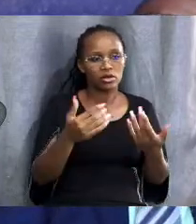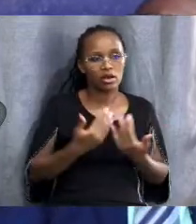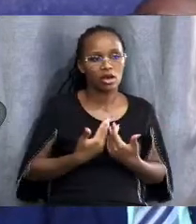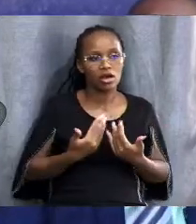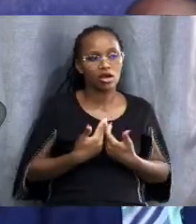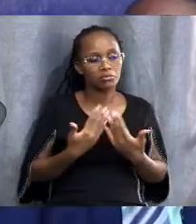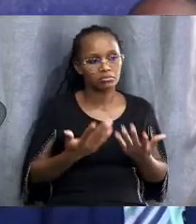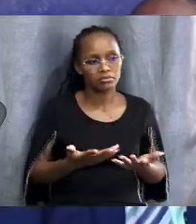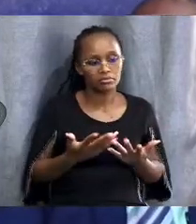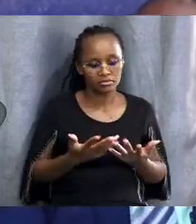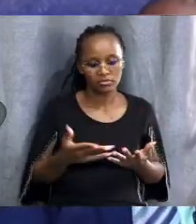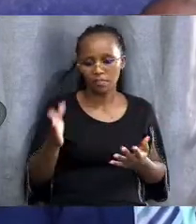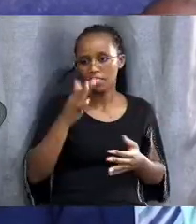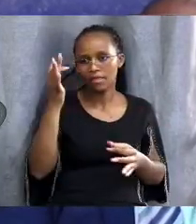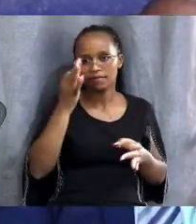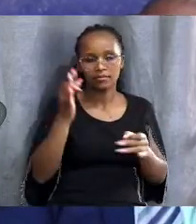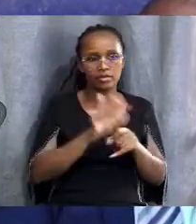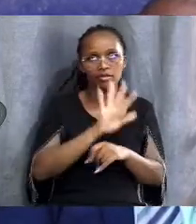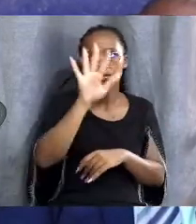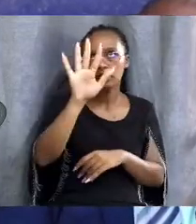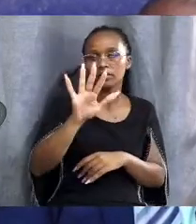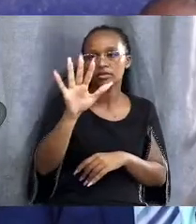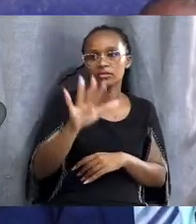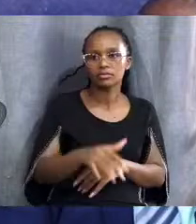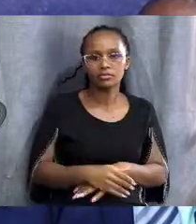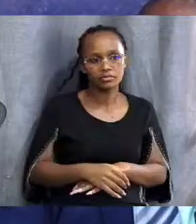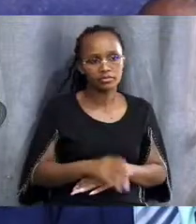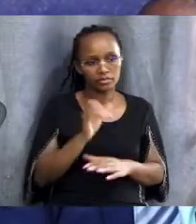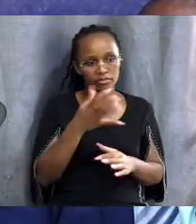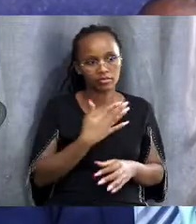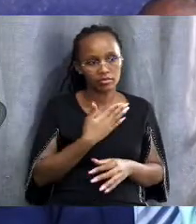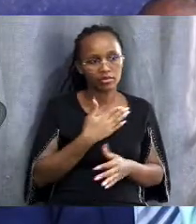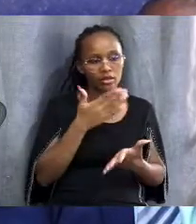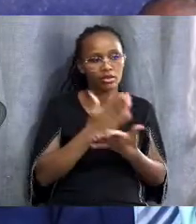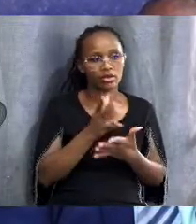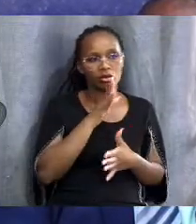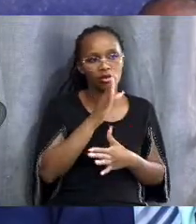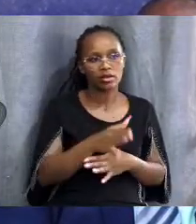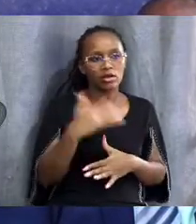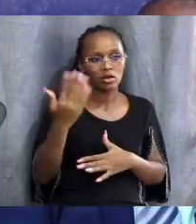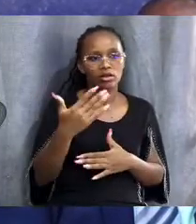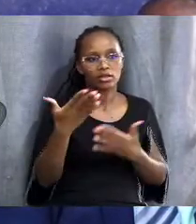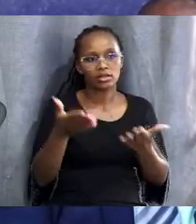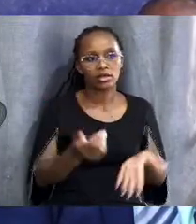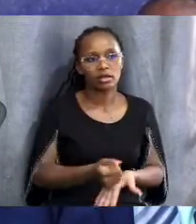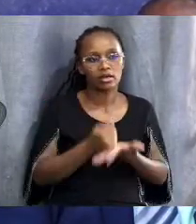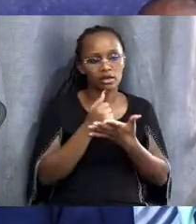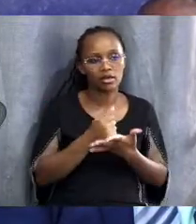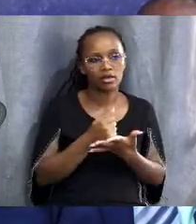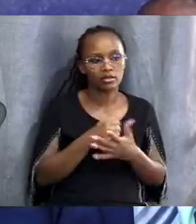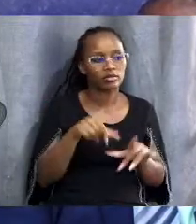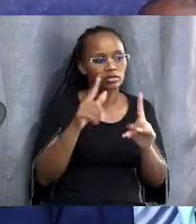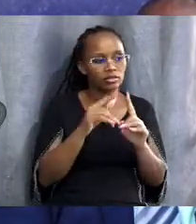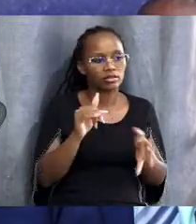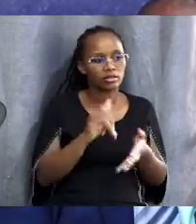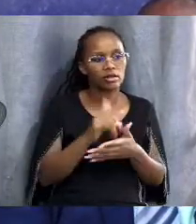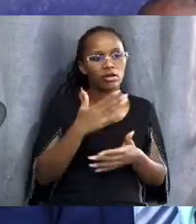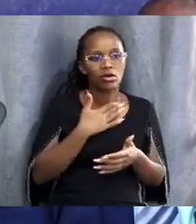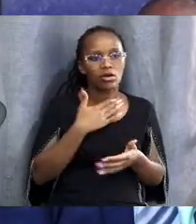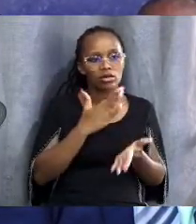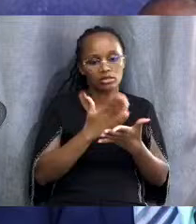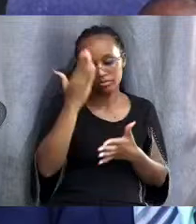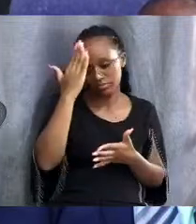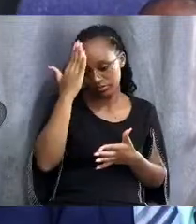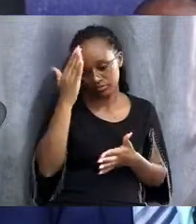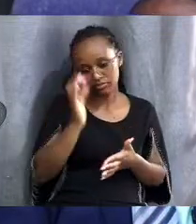have or to be faithful to him. If we want him to be the ever-present help, if we want to know